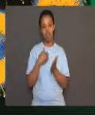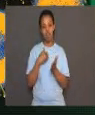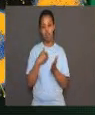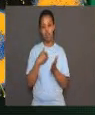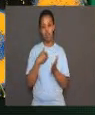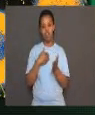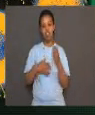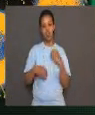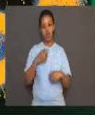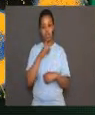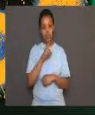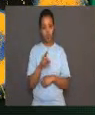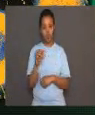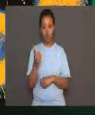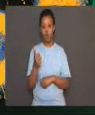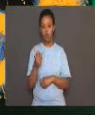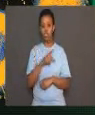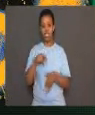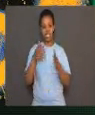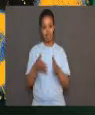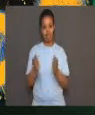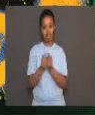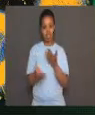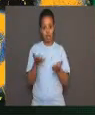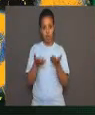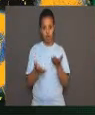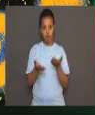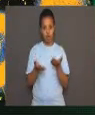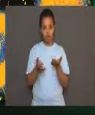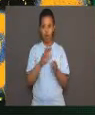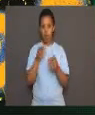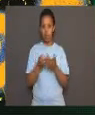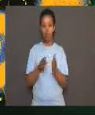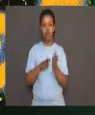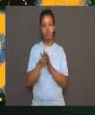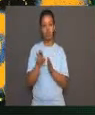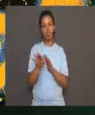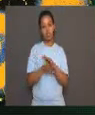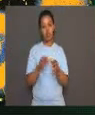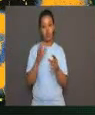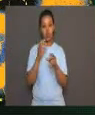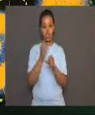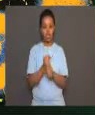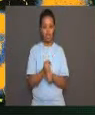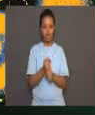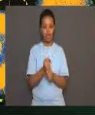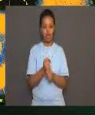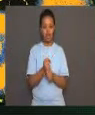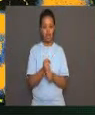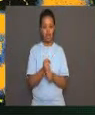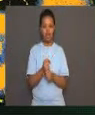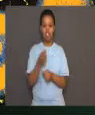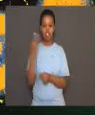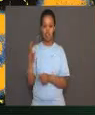kingdom. Monera includes all bacteria as well as